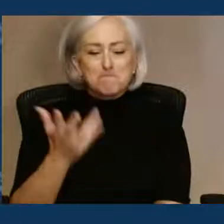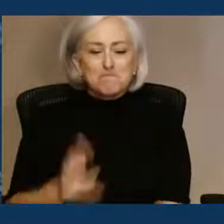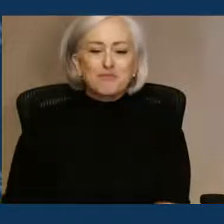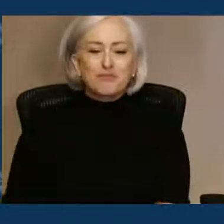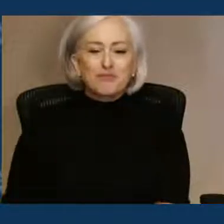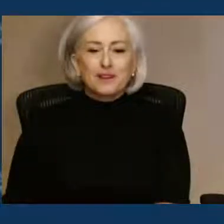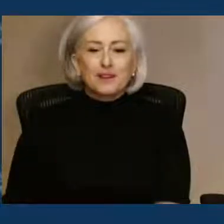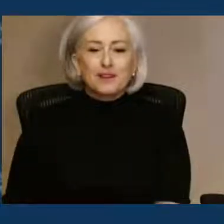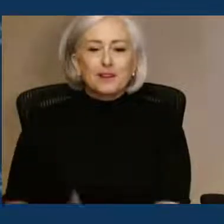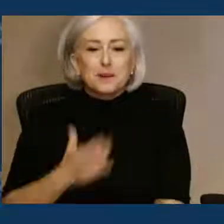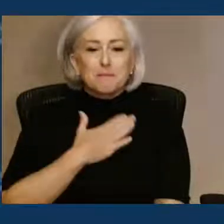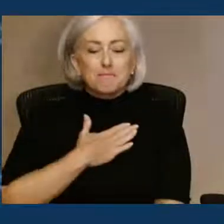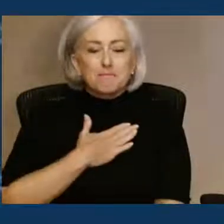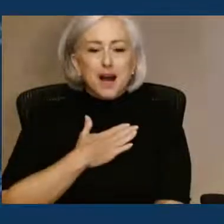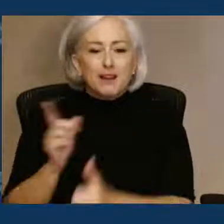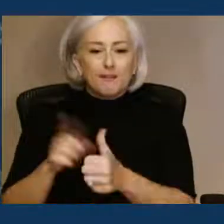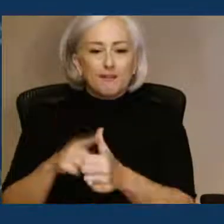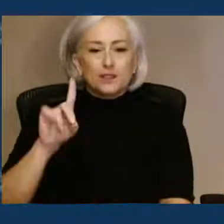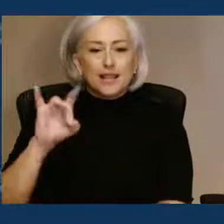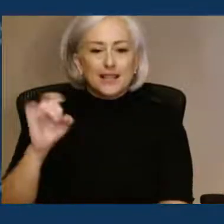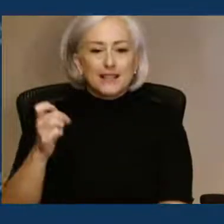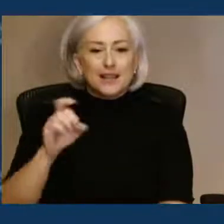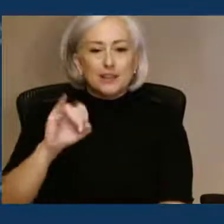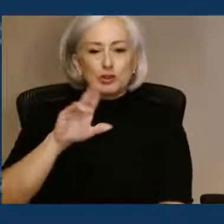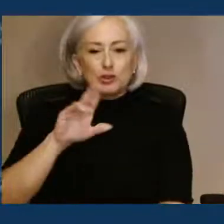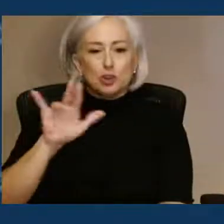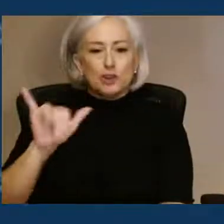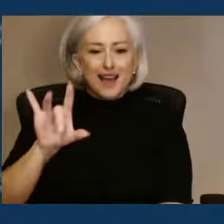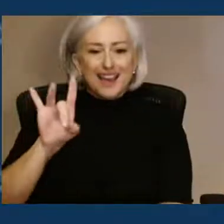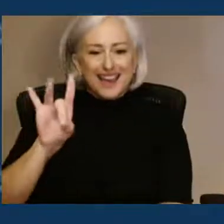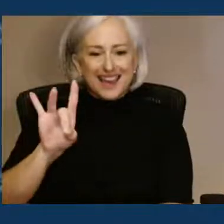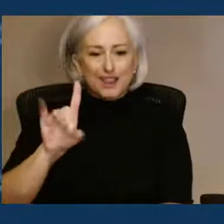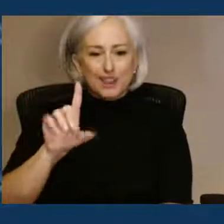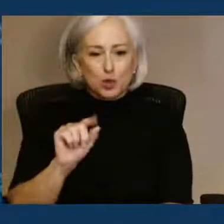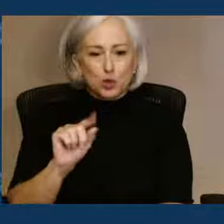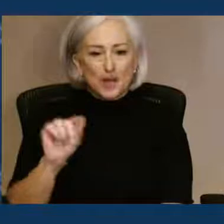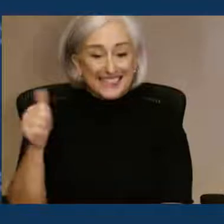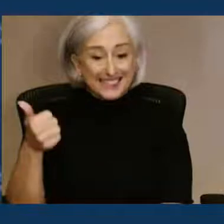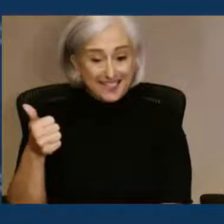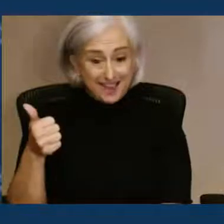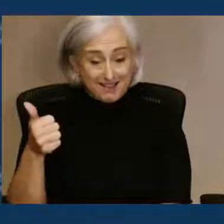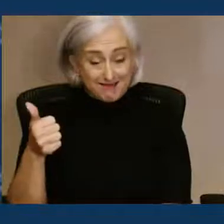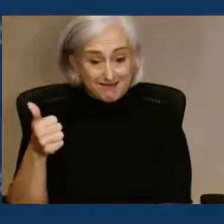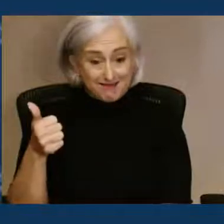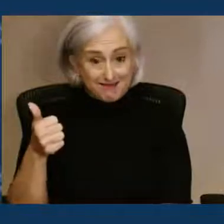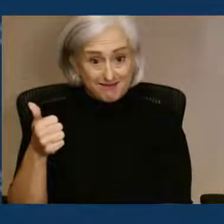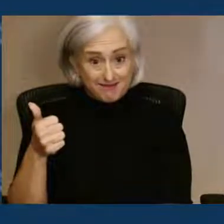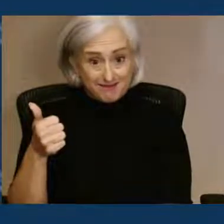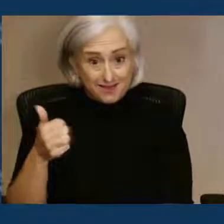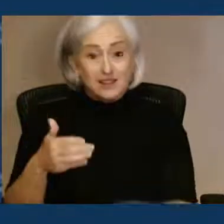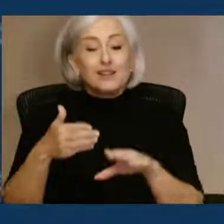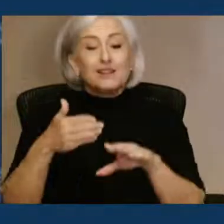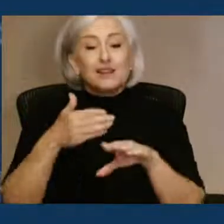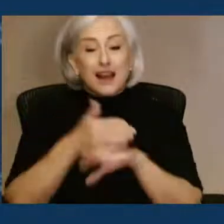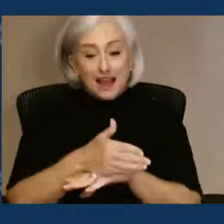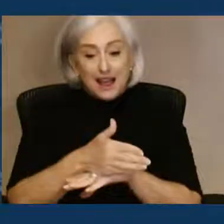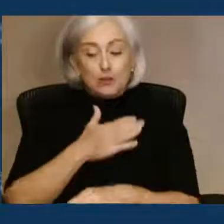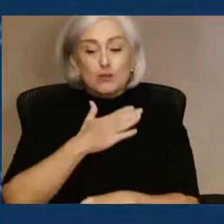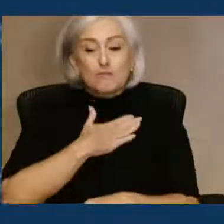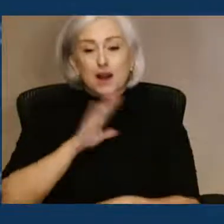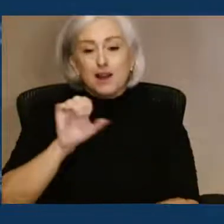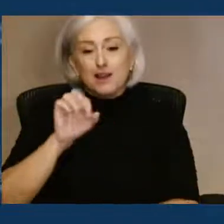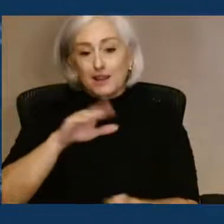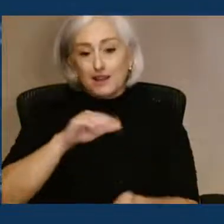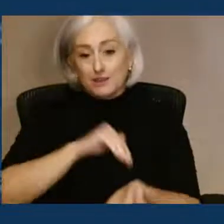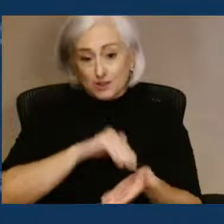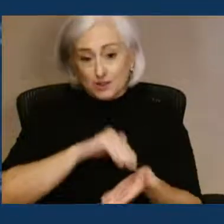original diagnosis July 8th, 2010. And once I was released by my medical oncologist, I wanted to continue